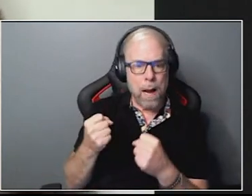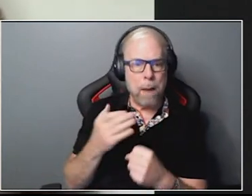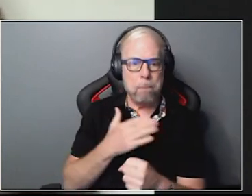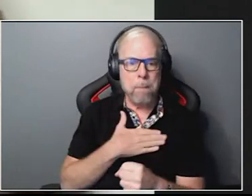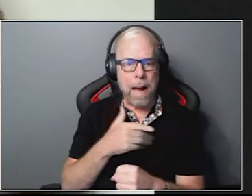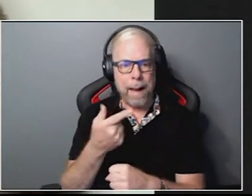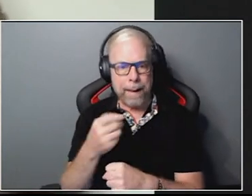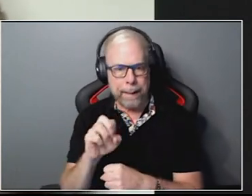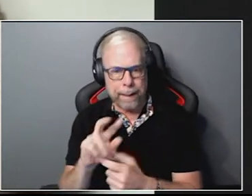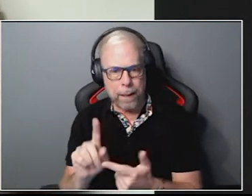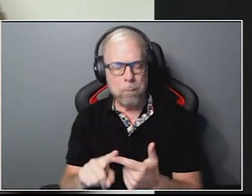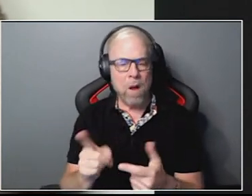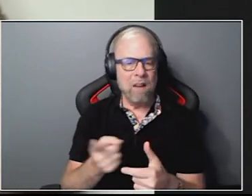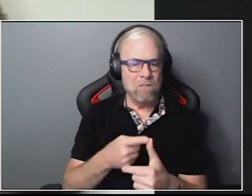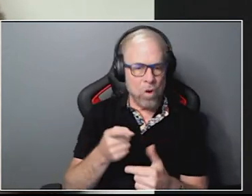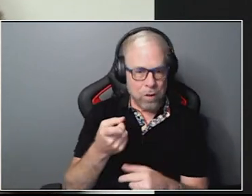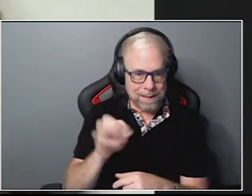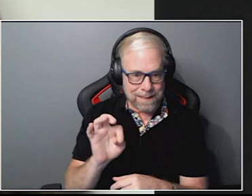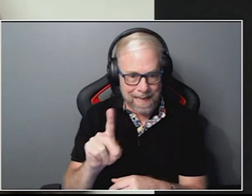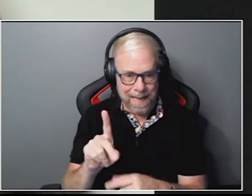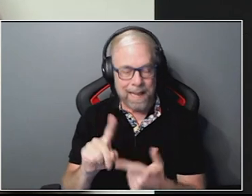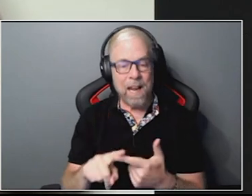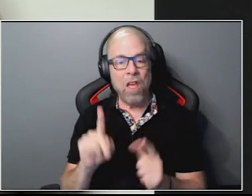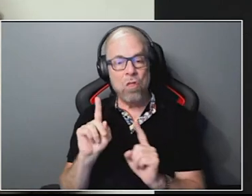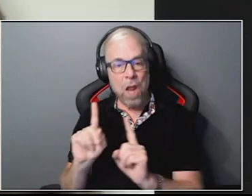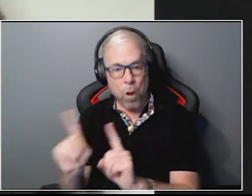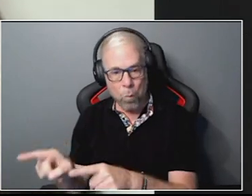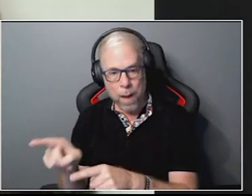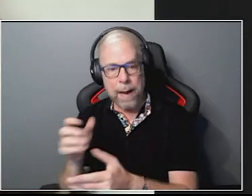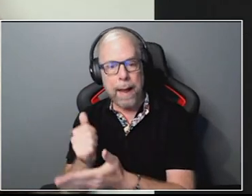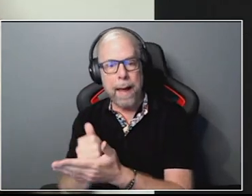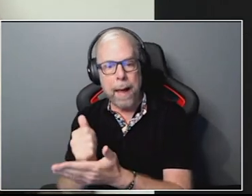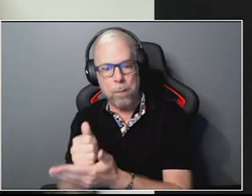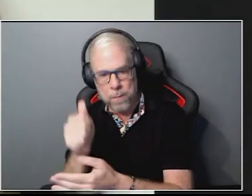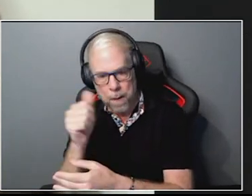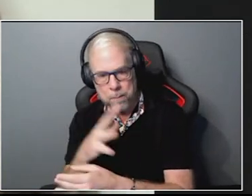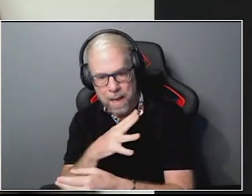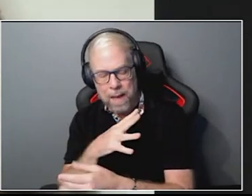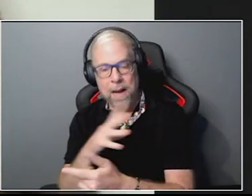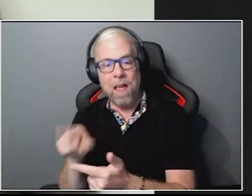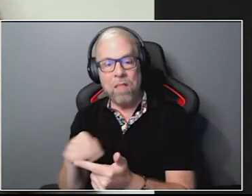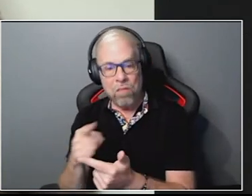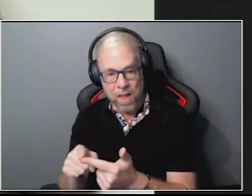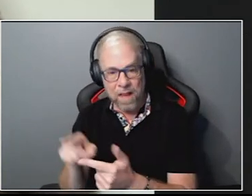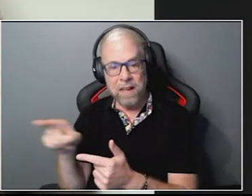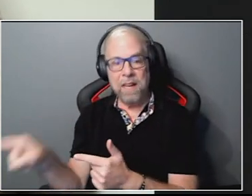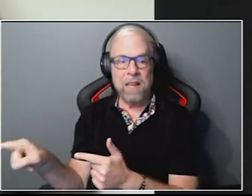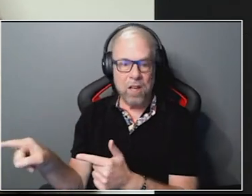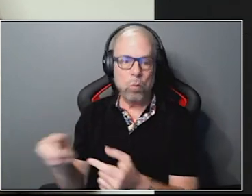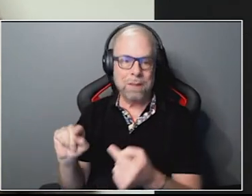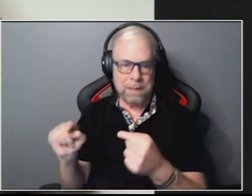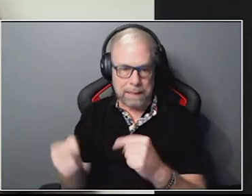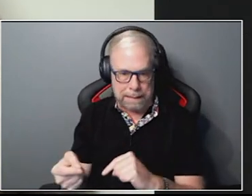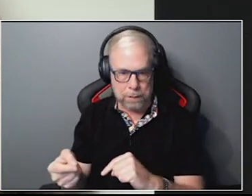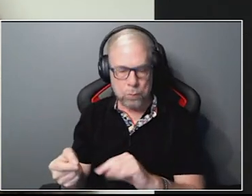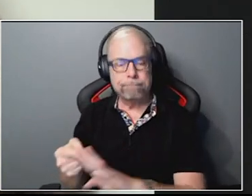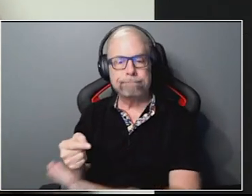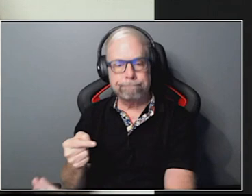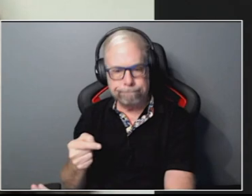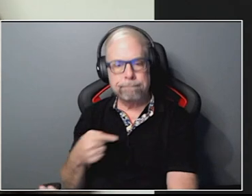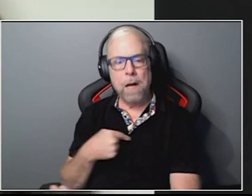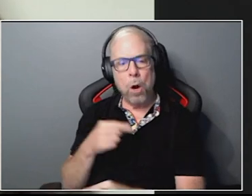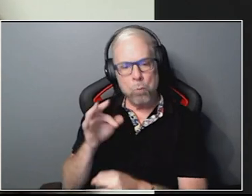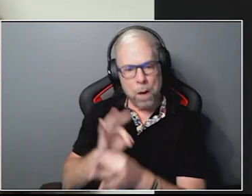go tend to his needs, and then I pick up where he left off and finish the